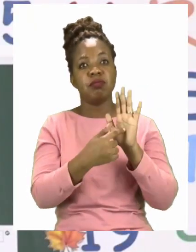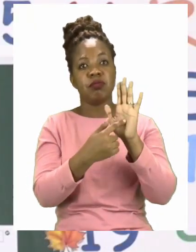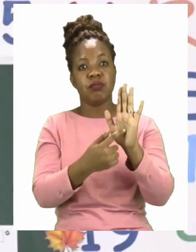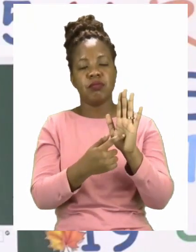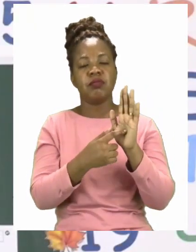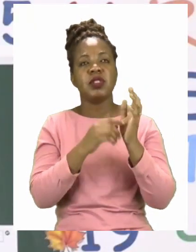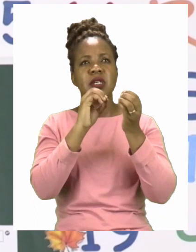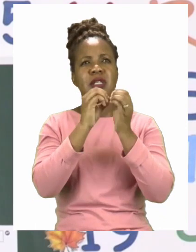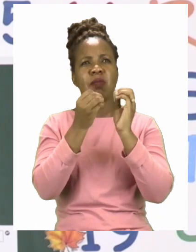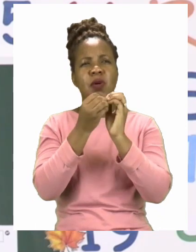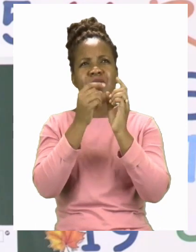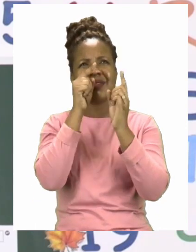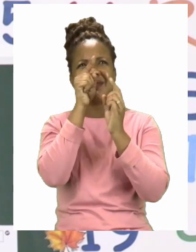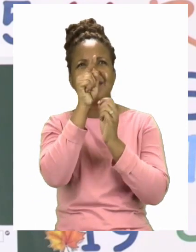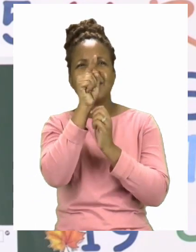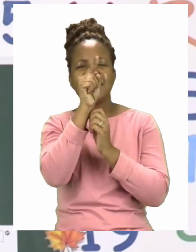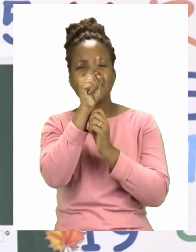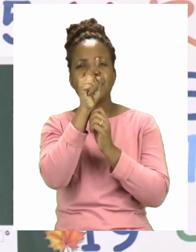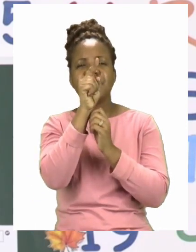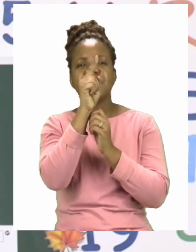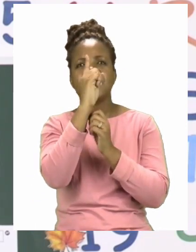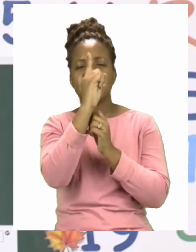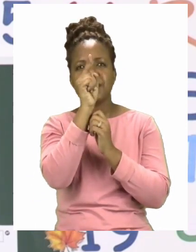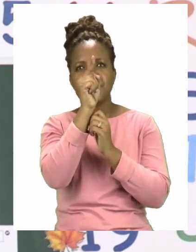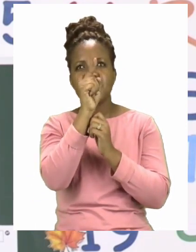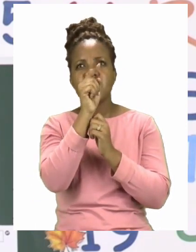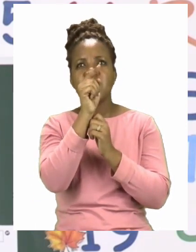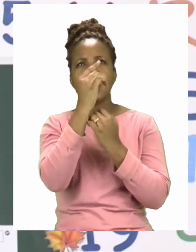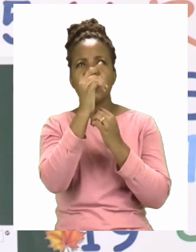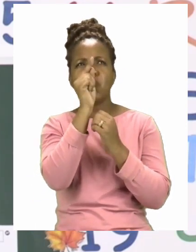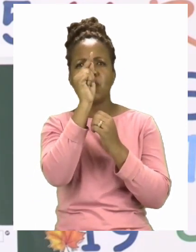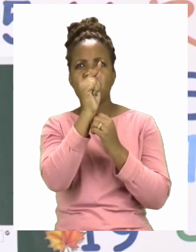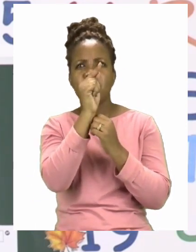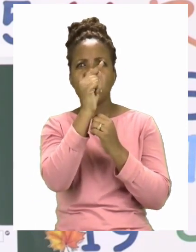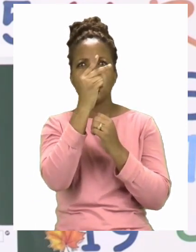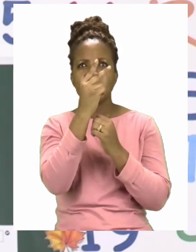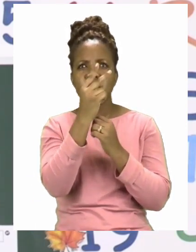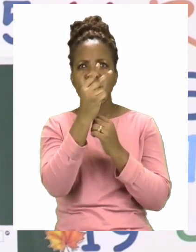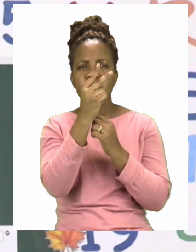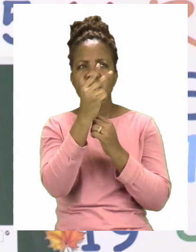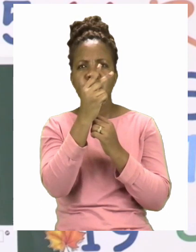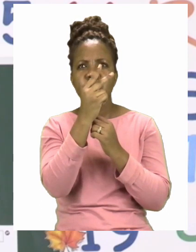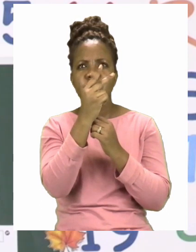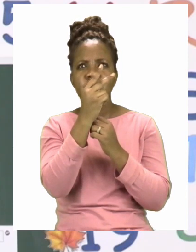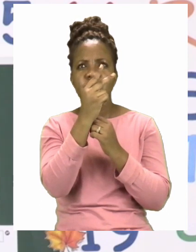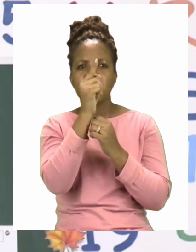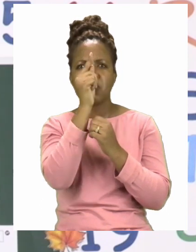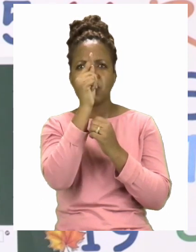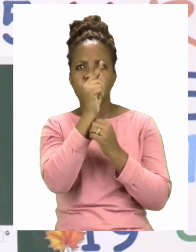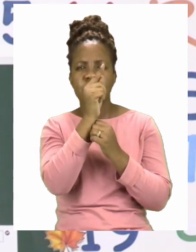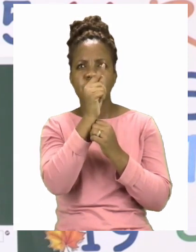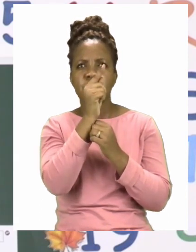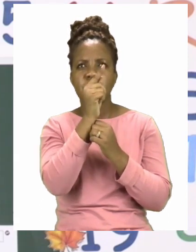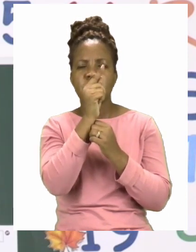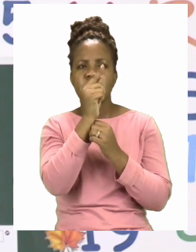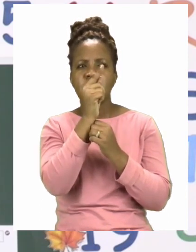right here at the top. Now, number 1 to number 2 can be a straight line.